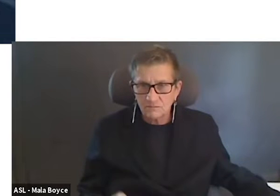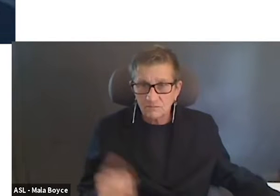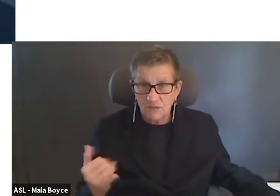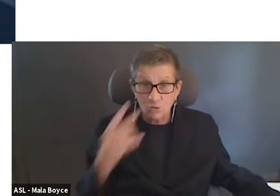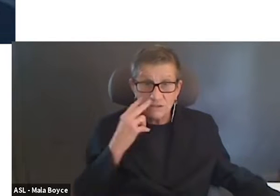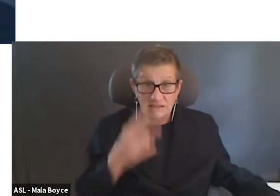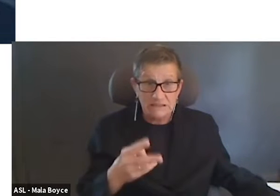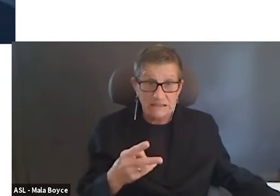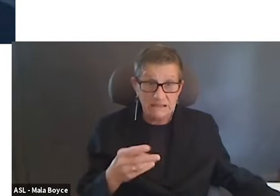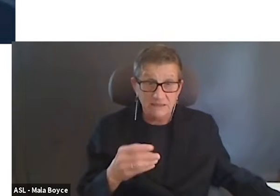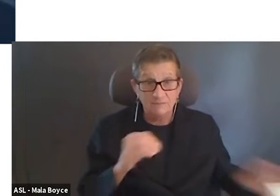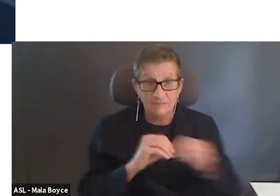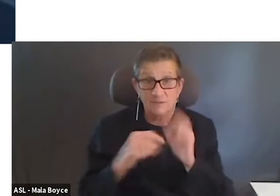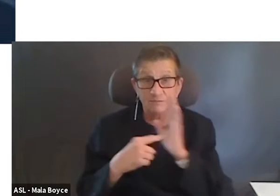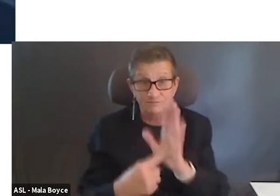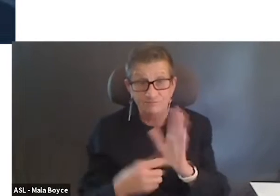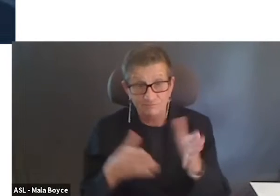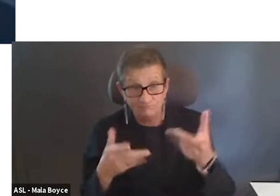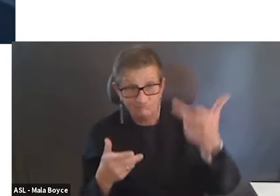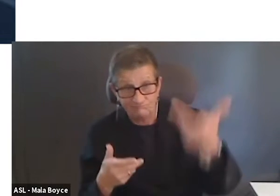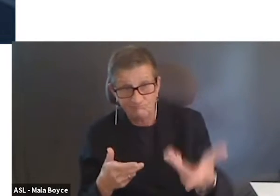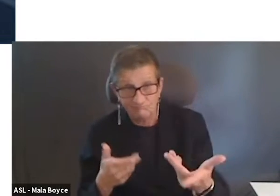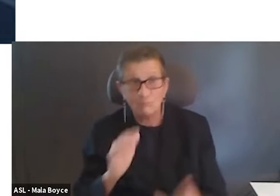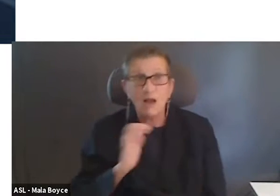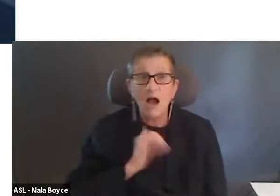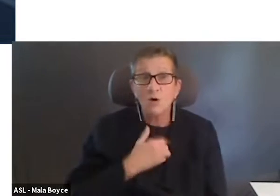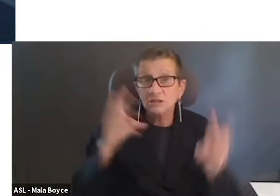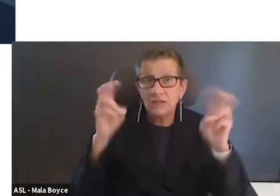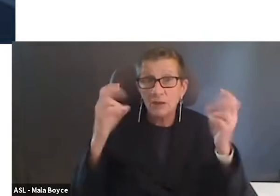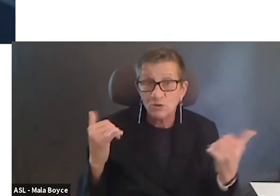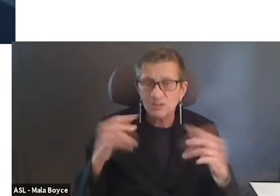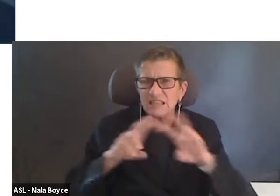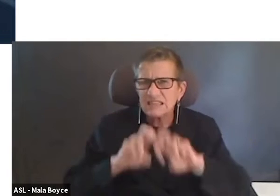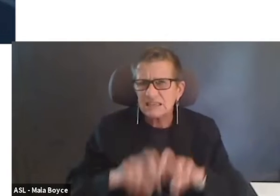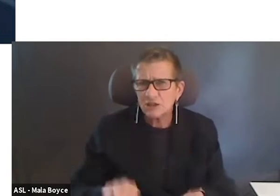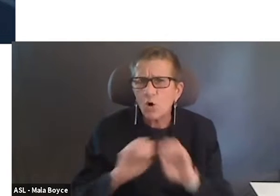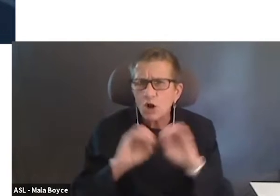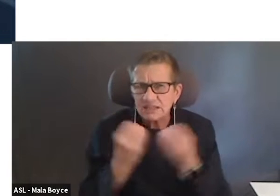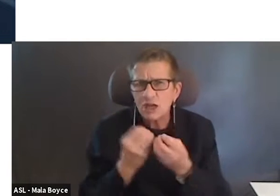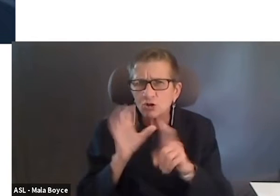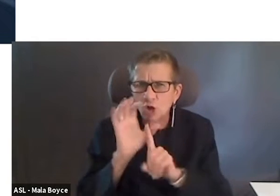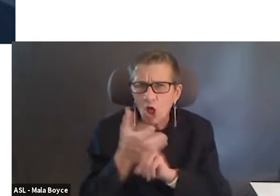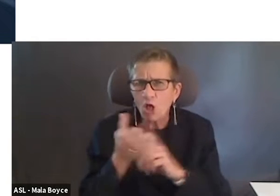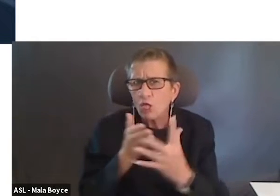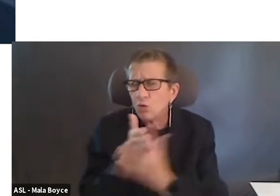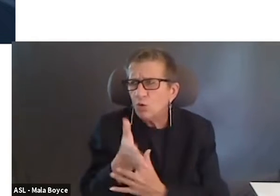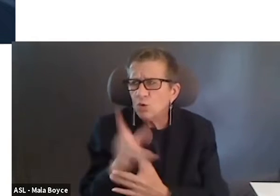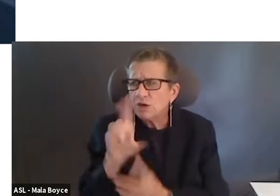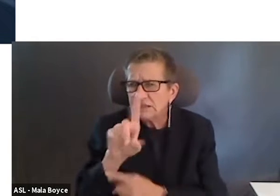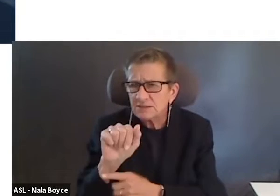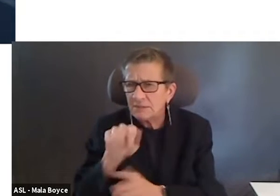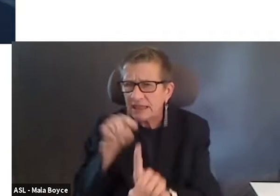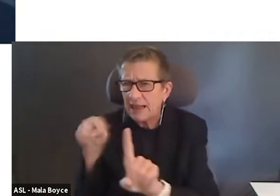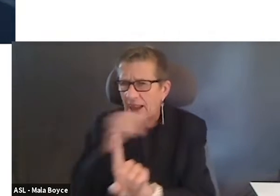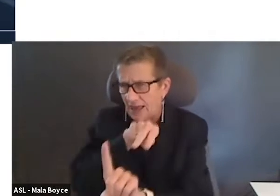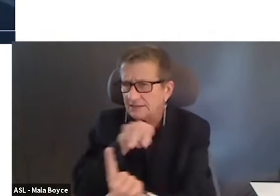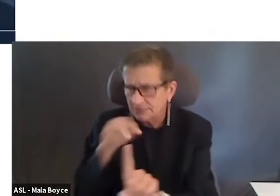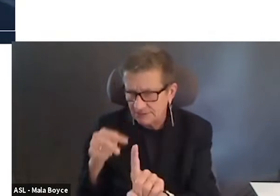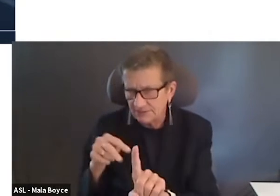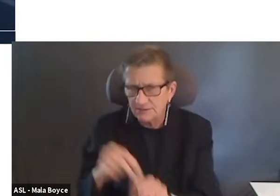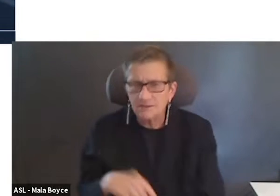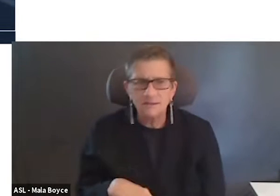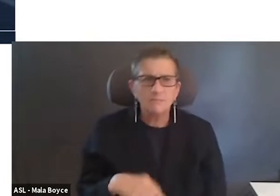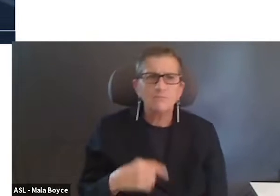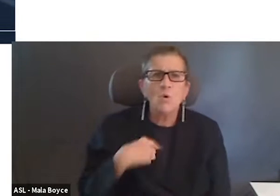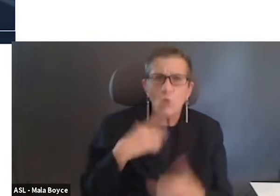know by now, our topic today is assessing organizational culture through a disability lens. We